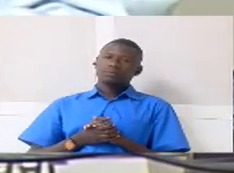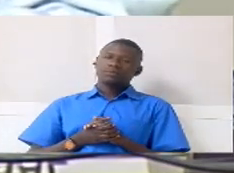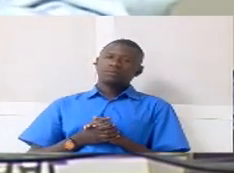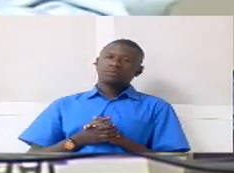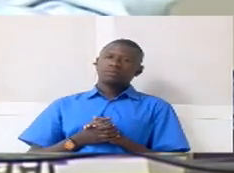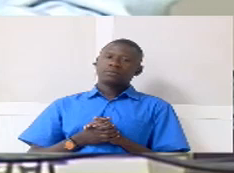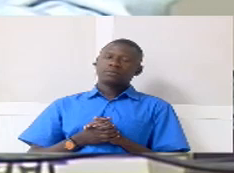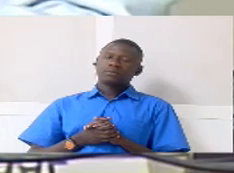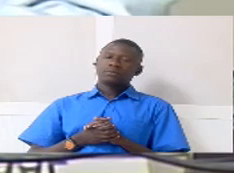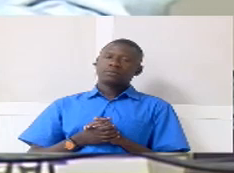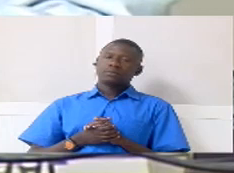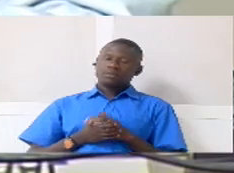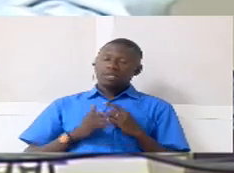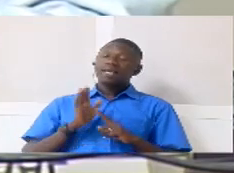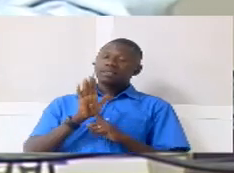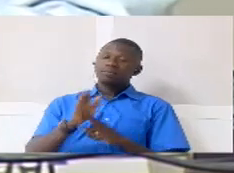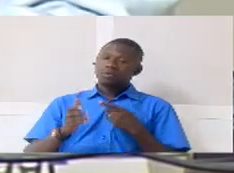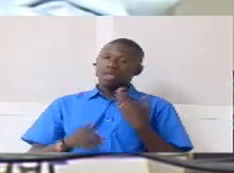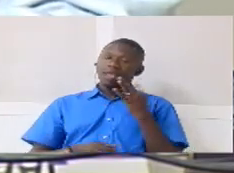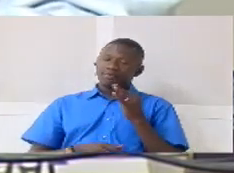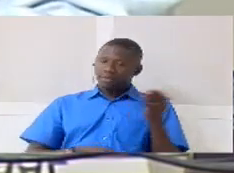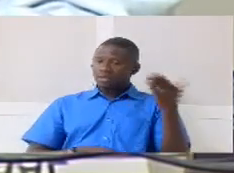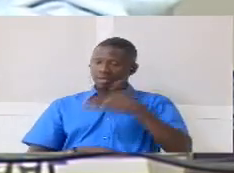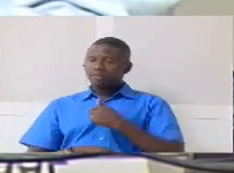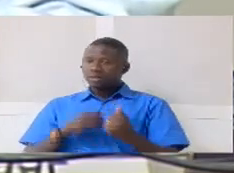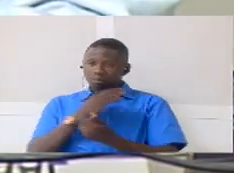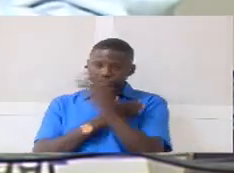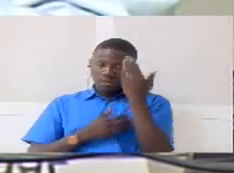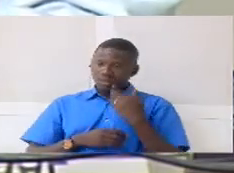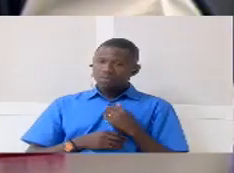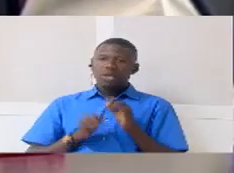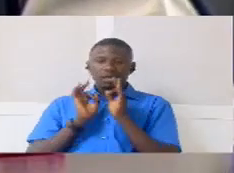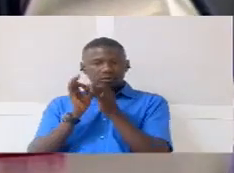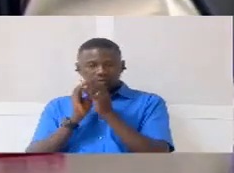duties, if you came in the morning, they will tell you that so and so officers came here in the night.